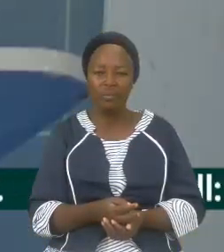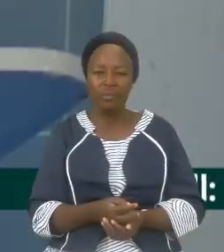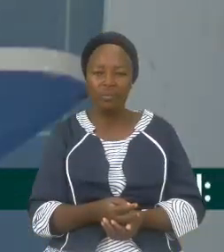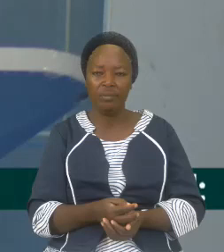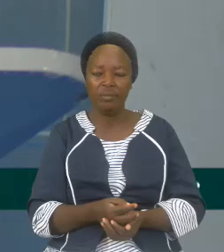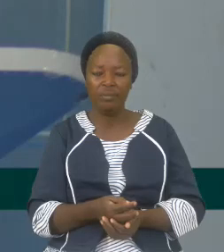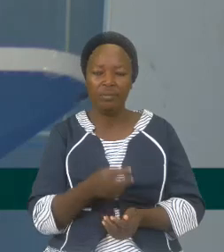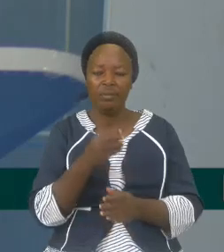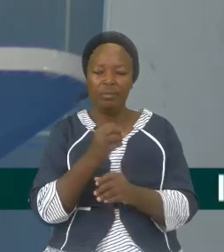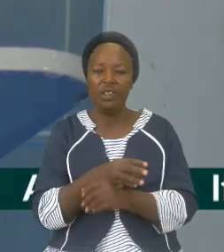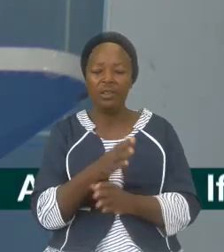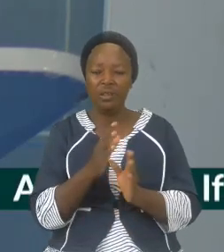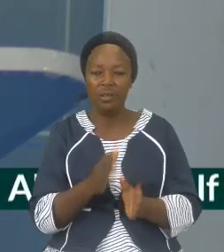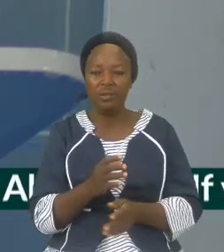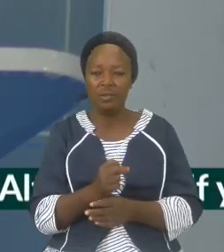Counselors,